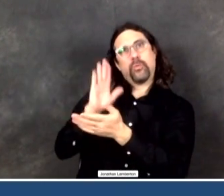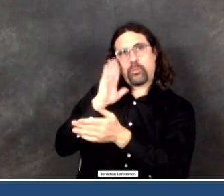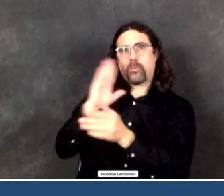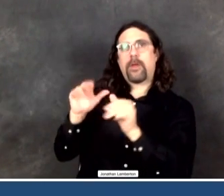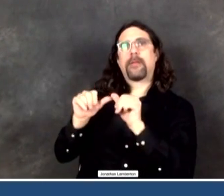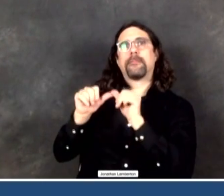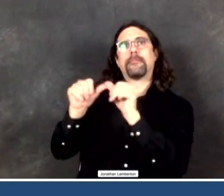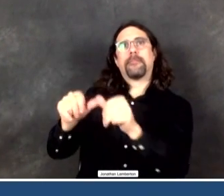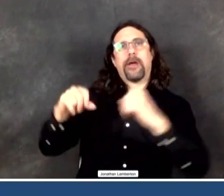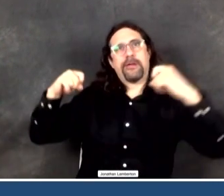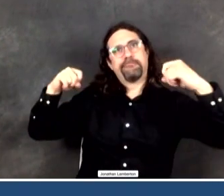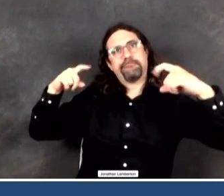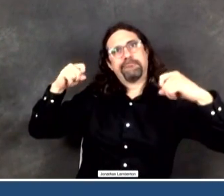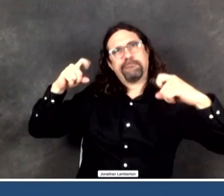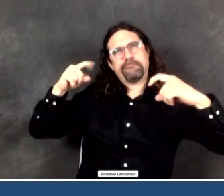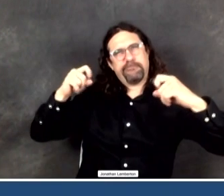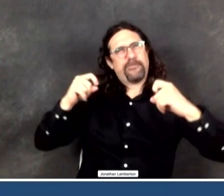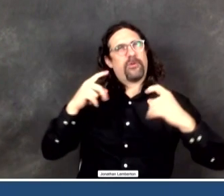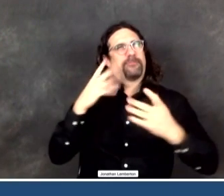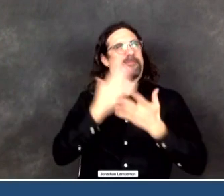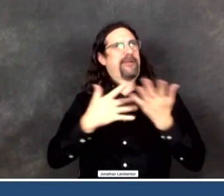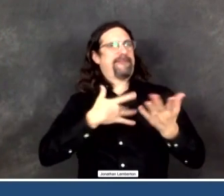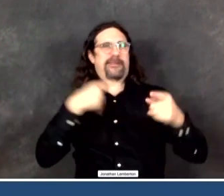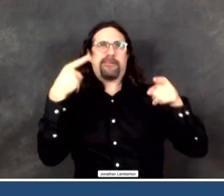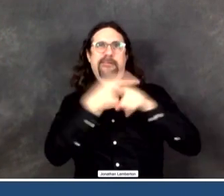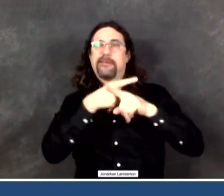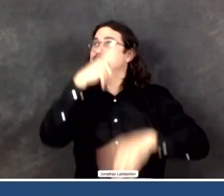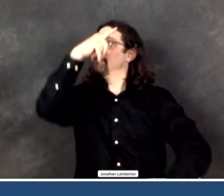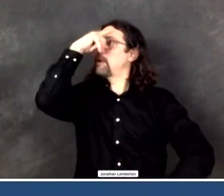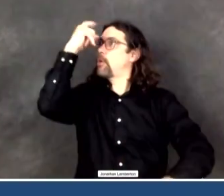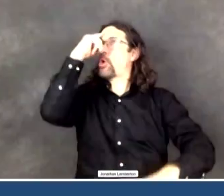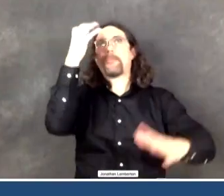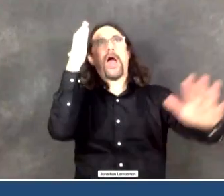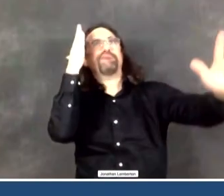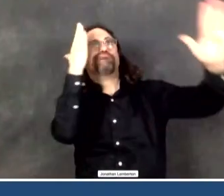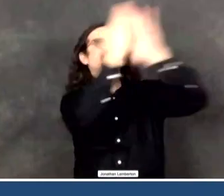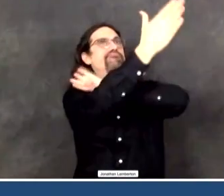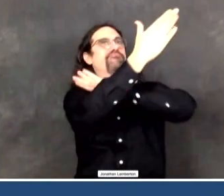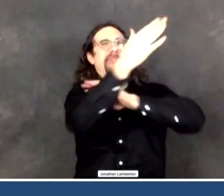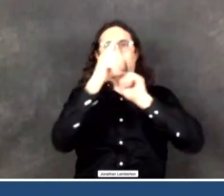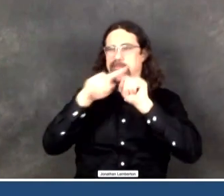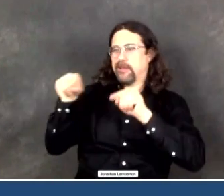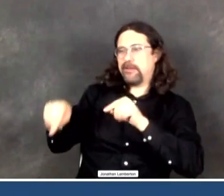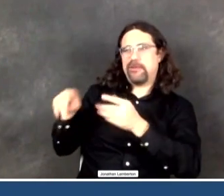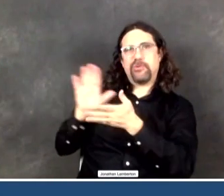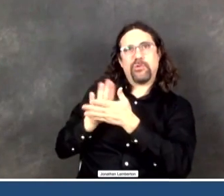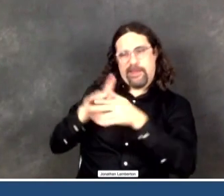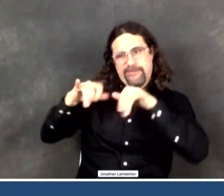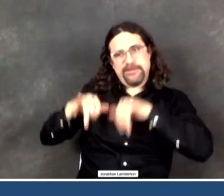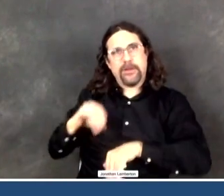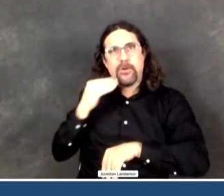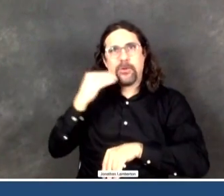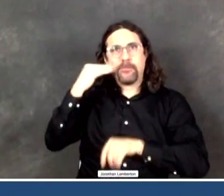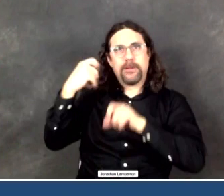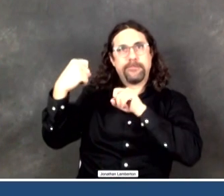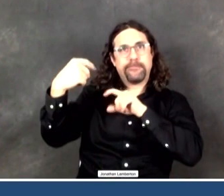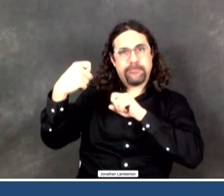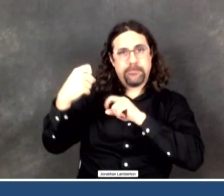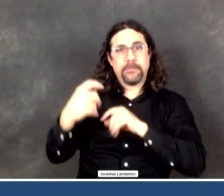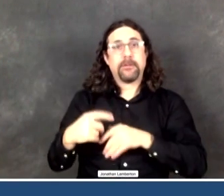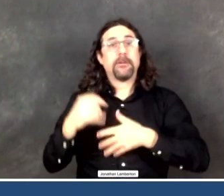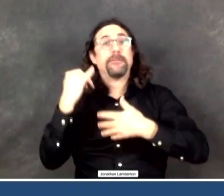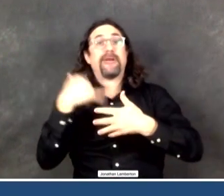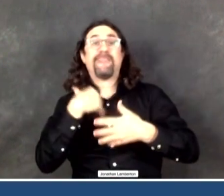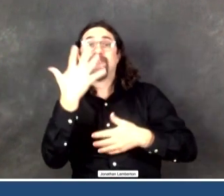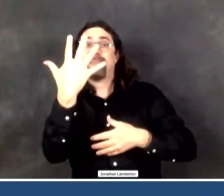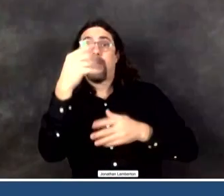disease. So the first point is to make sure that the devices, the iPads and all the other devices that